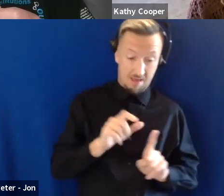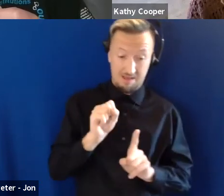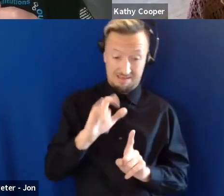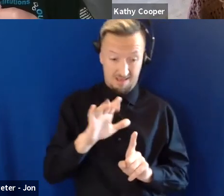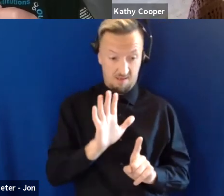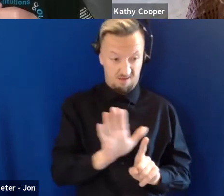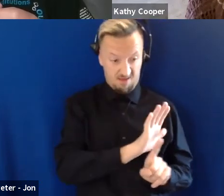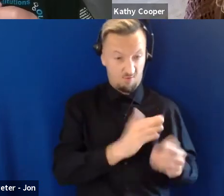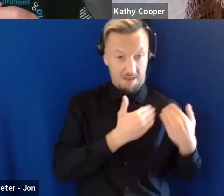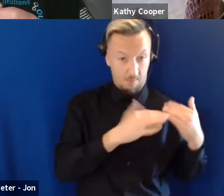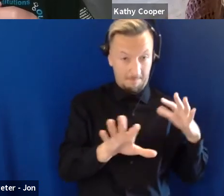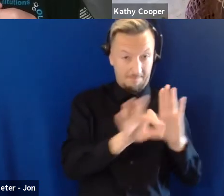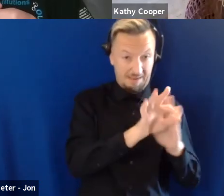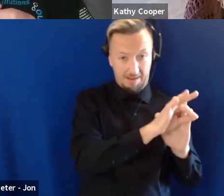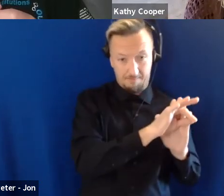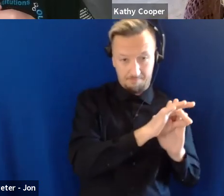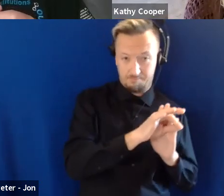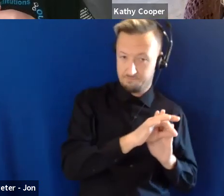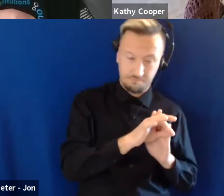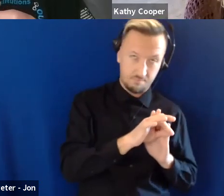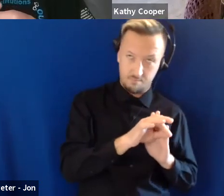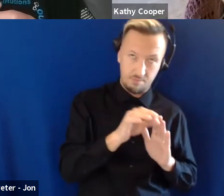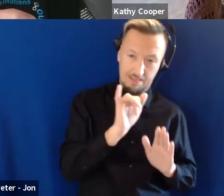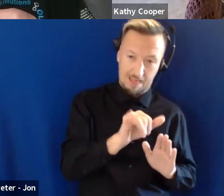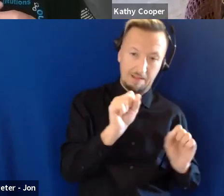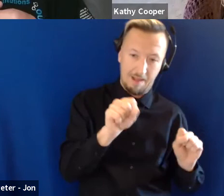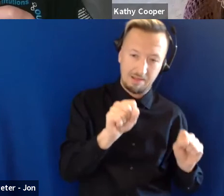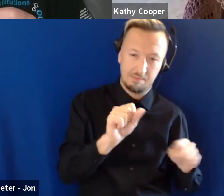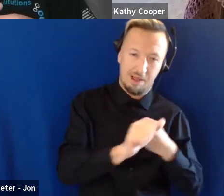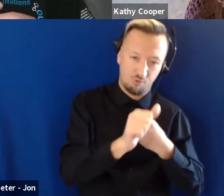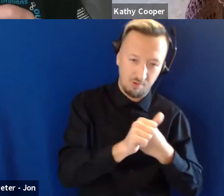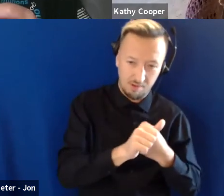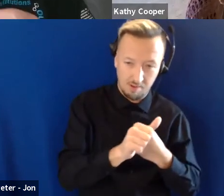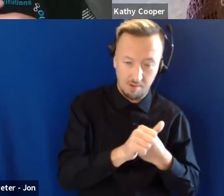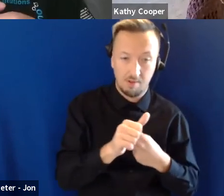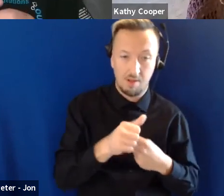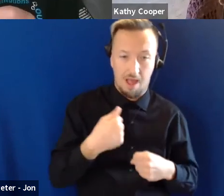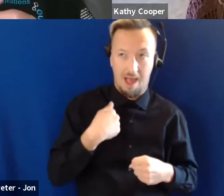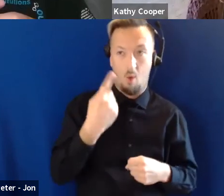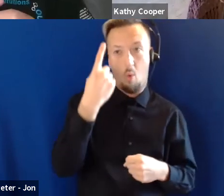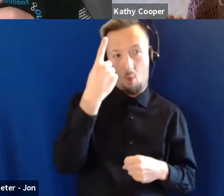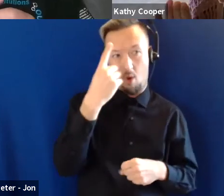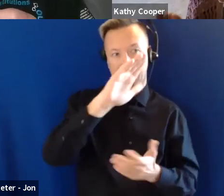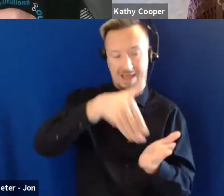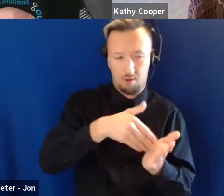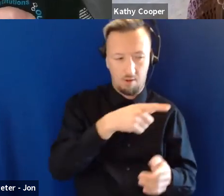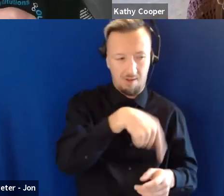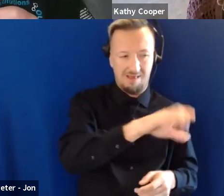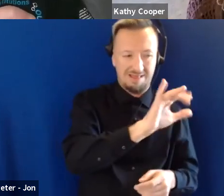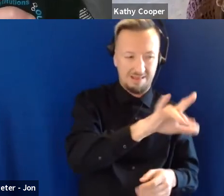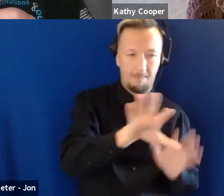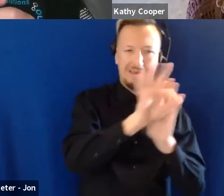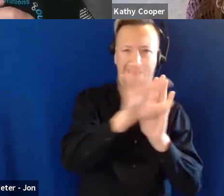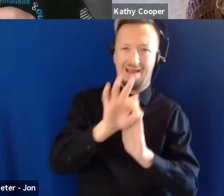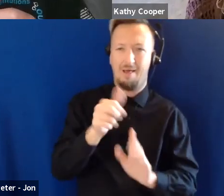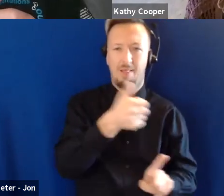boss is. And I don't ever think that. I've seen that go so wrong. I worked at a center who did that, and it was one of the worst